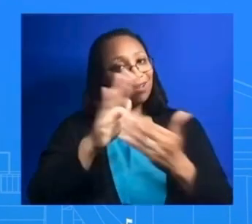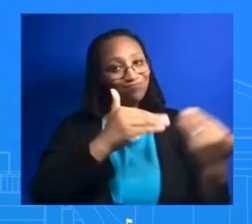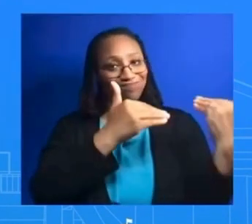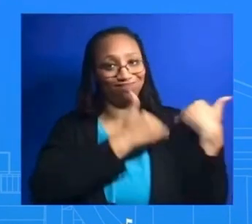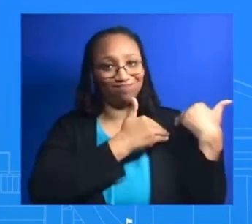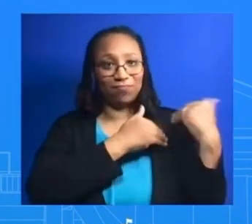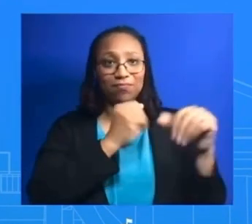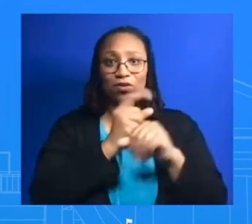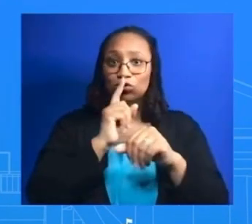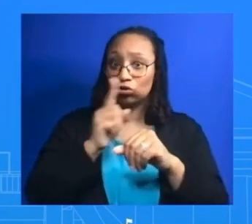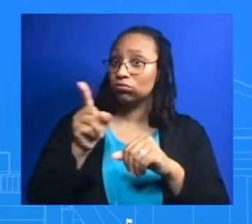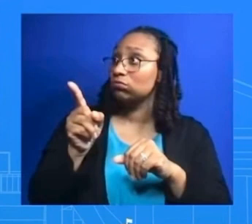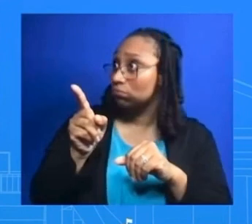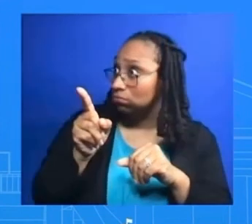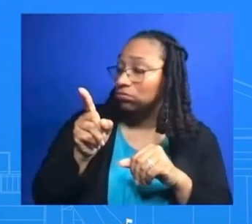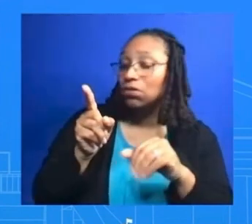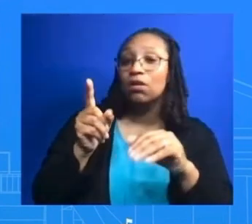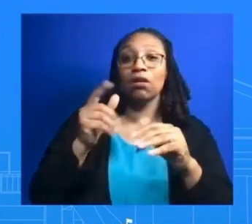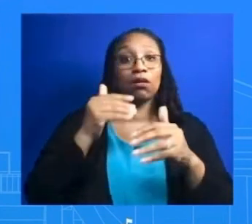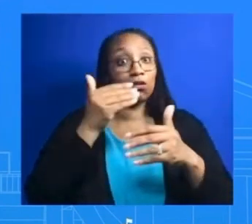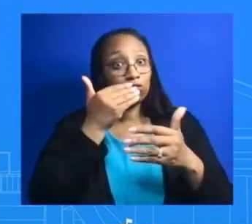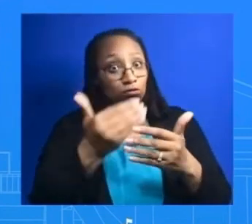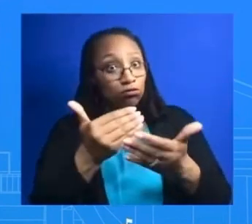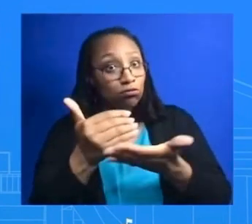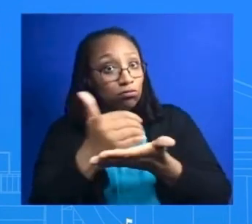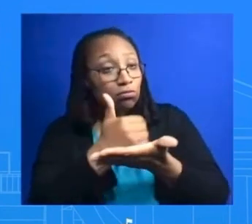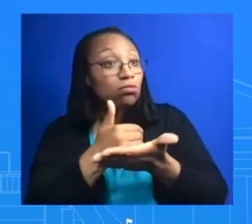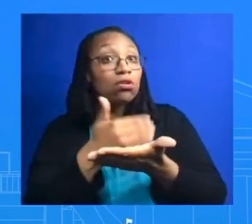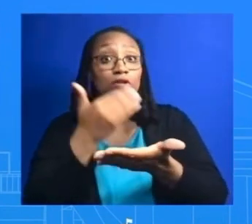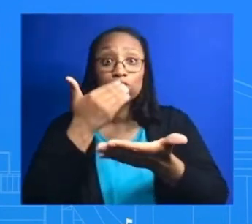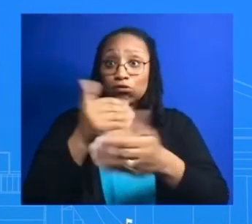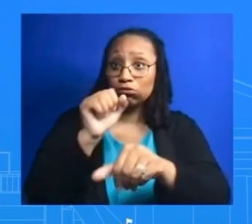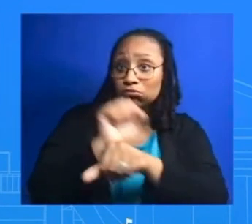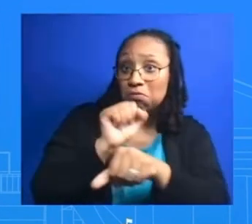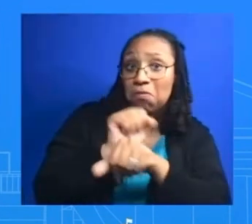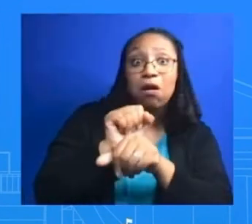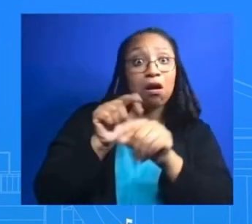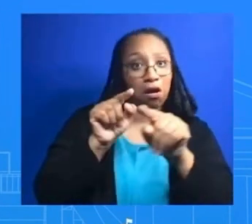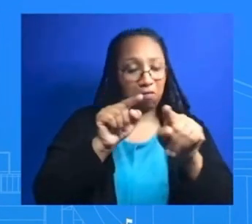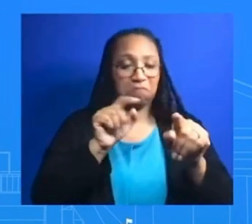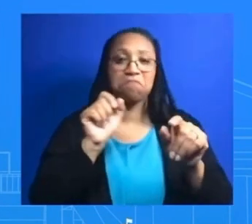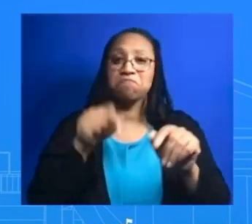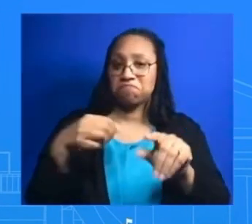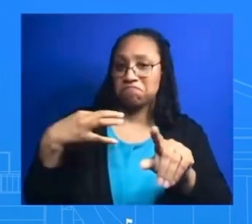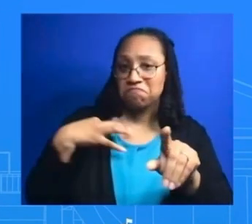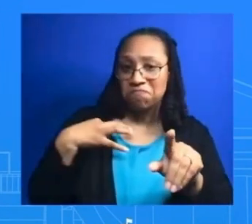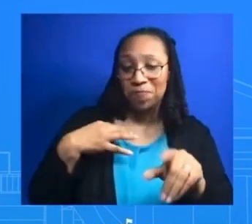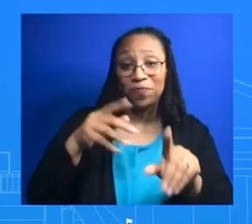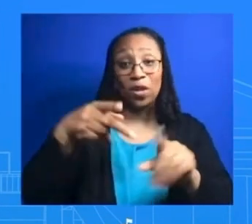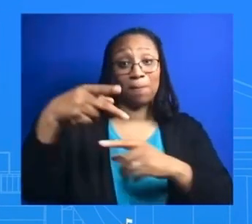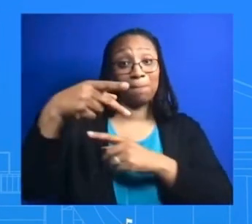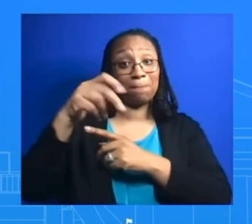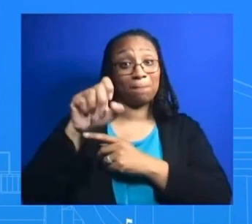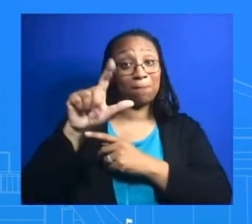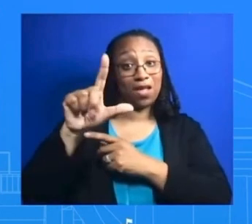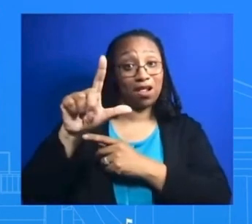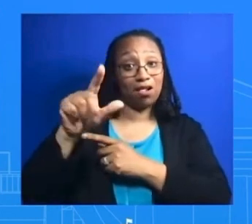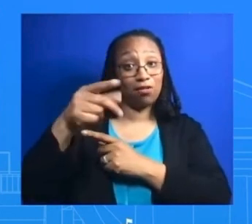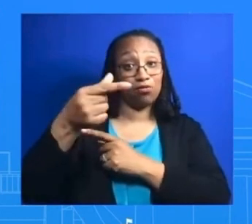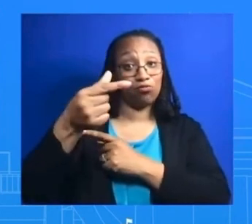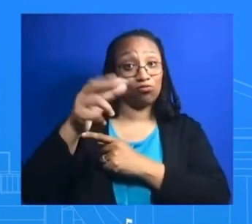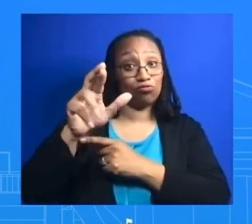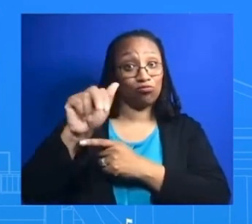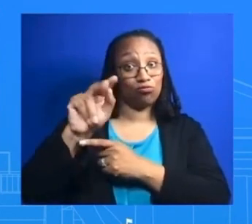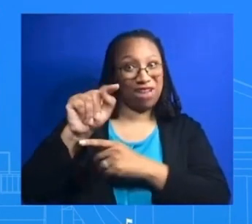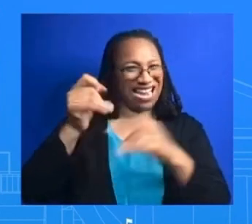president was able to secure the single largest increase in the Pell Grant that we've had in the history of this country, so that people,